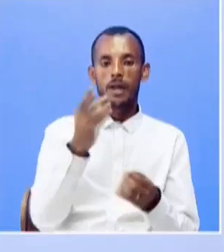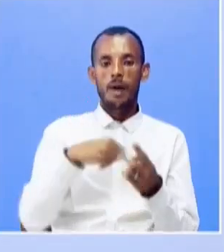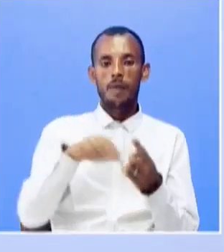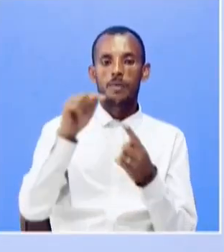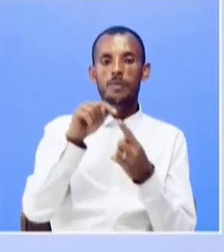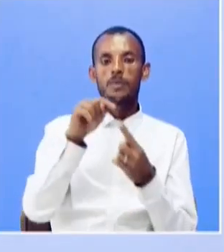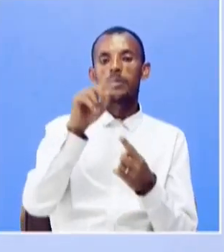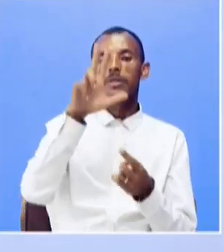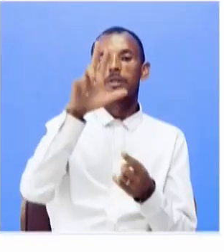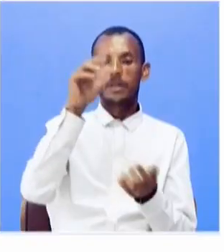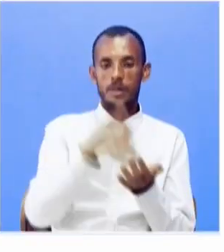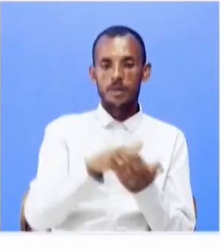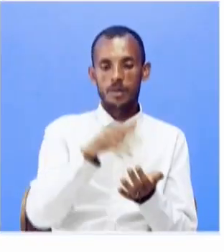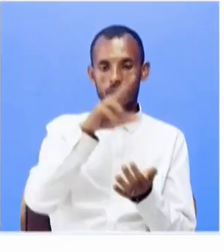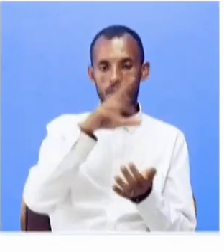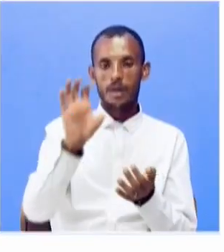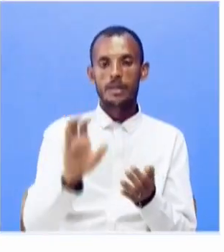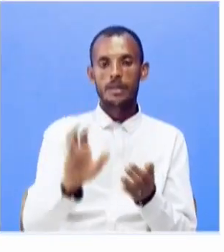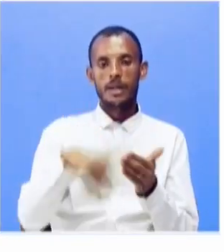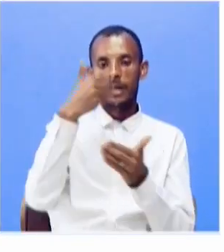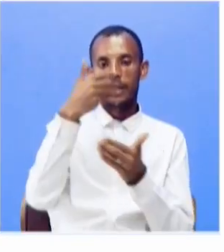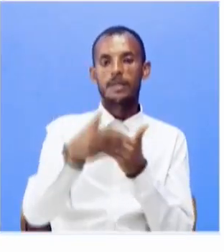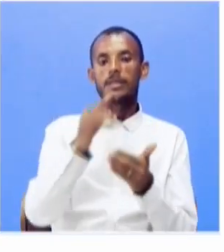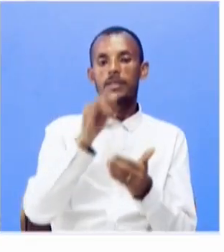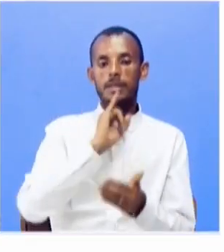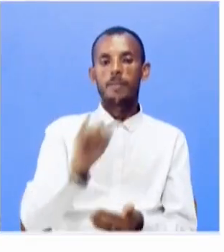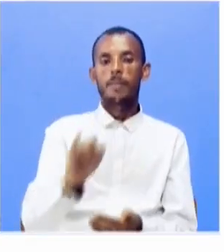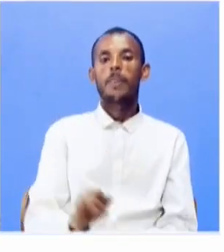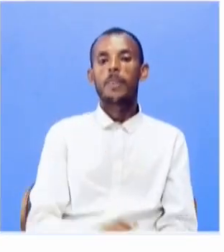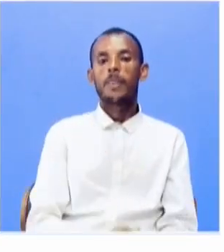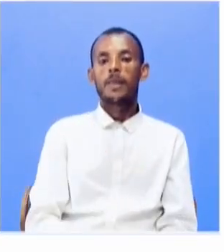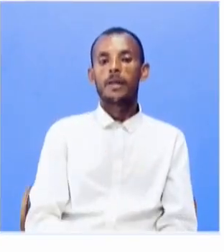next, for income ranging from